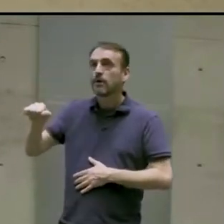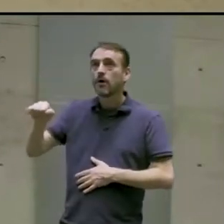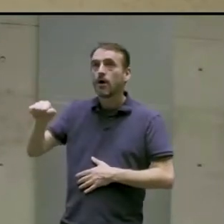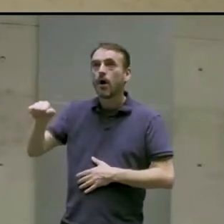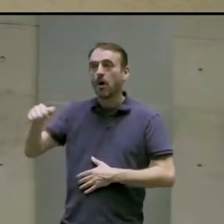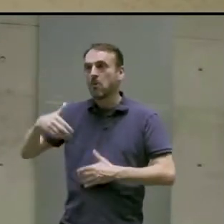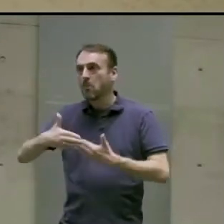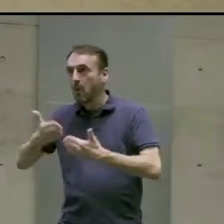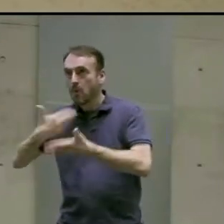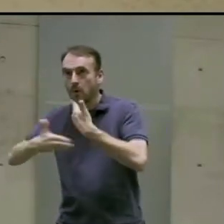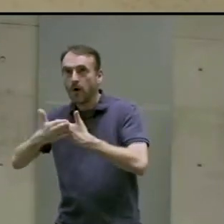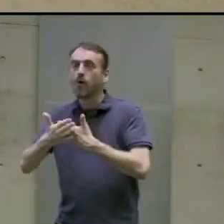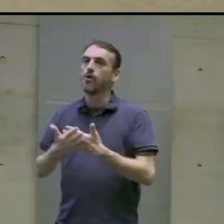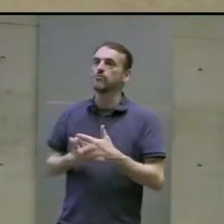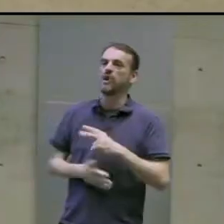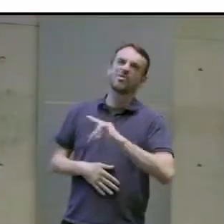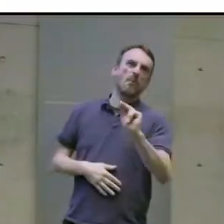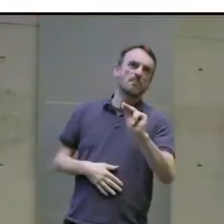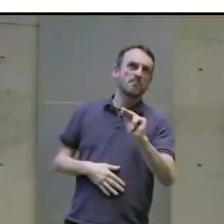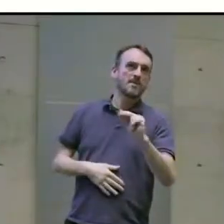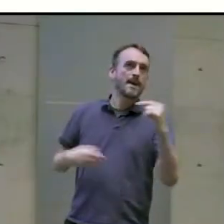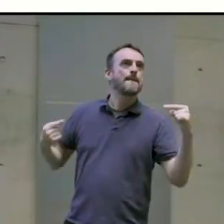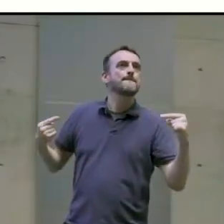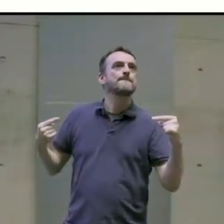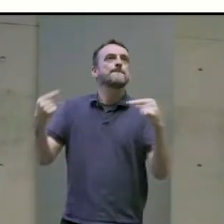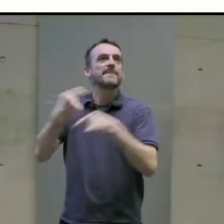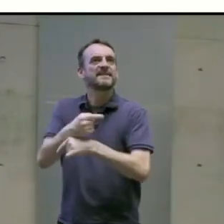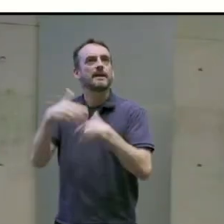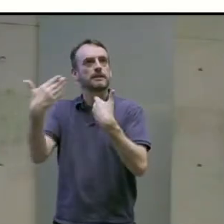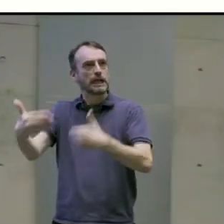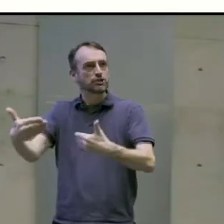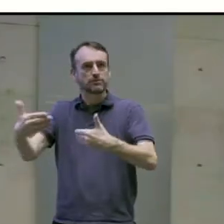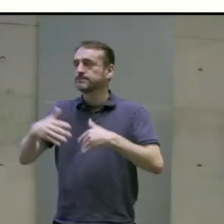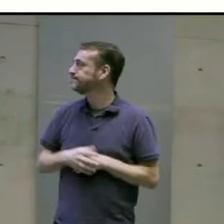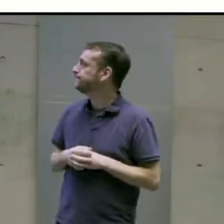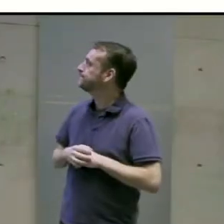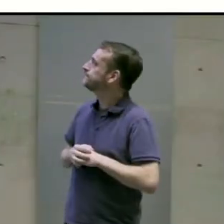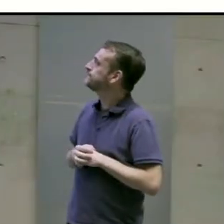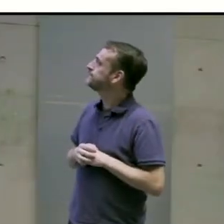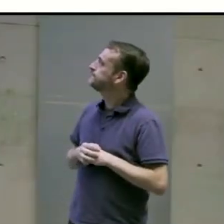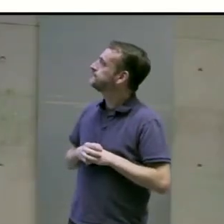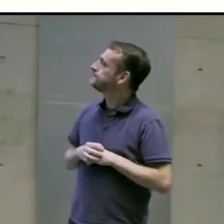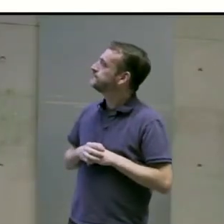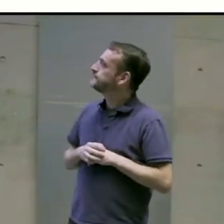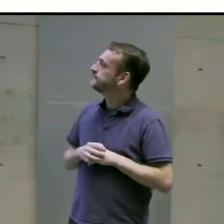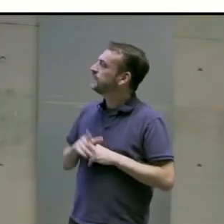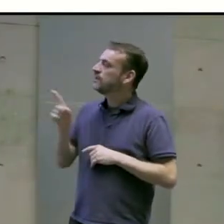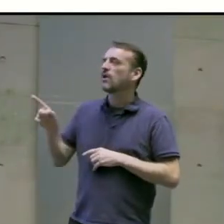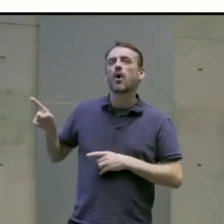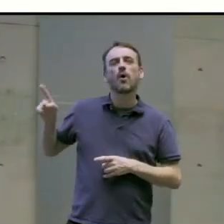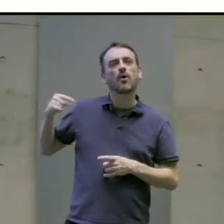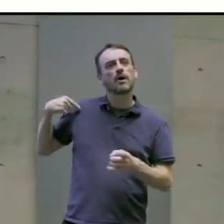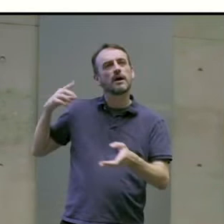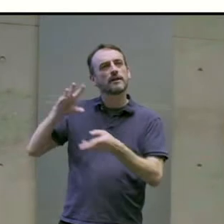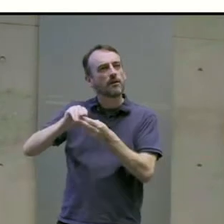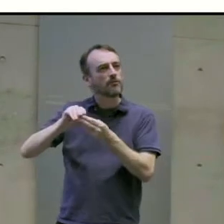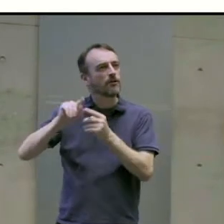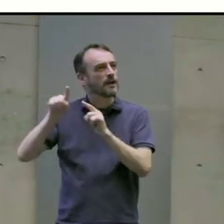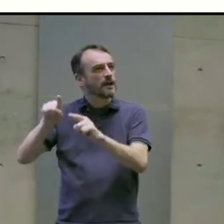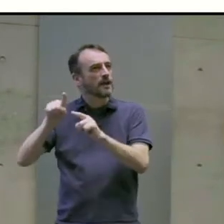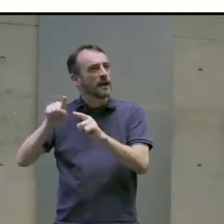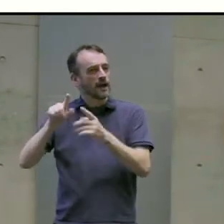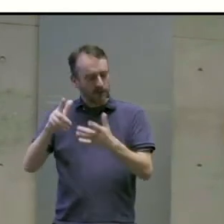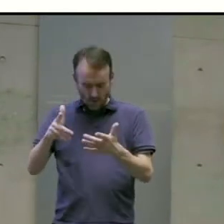to skip out on this. All right, so we have just a quick summary in terms of the feelings that it